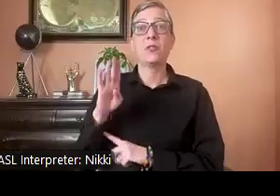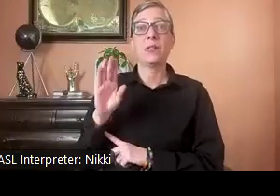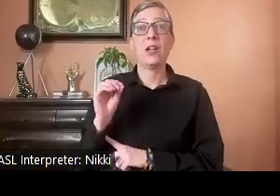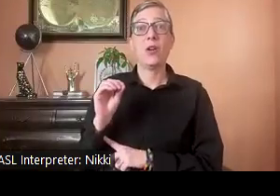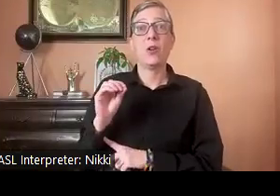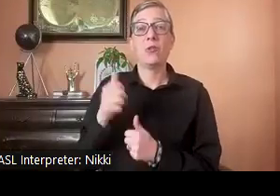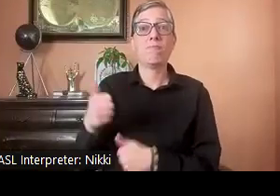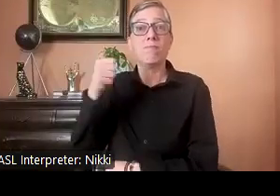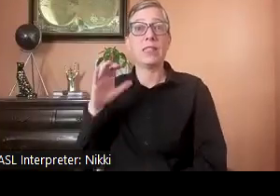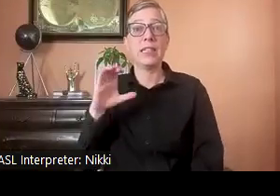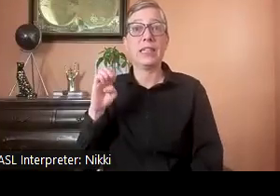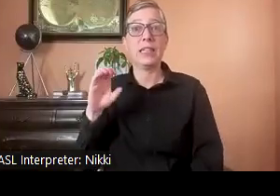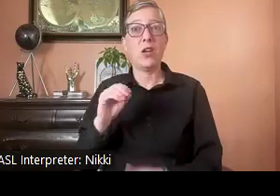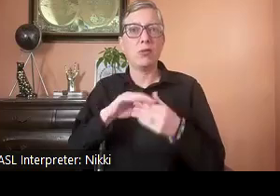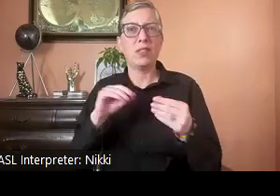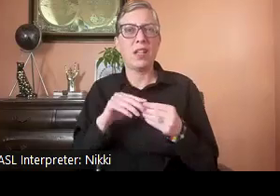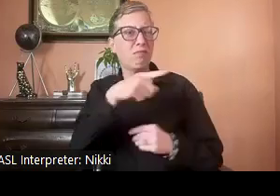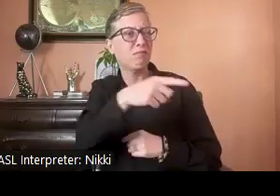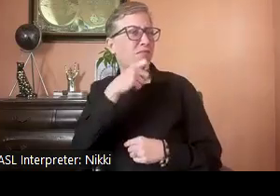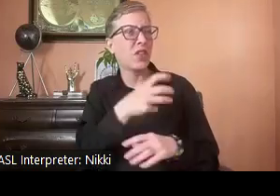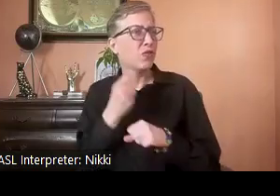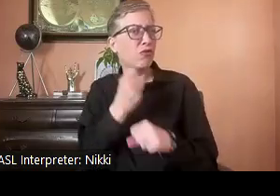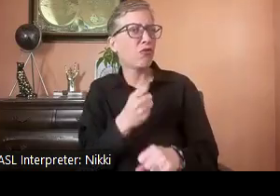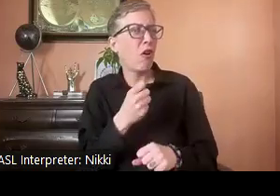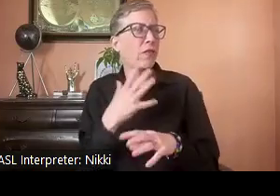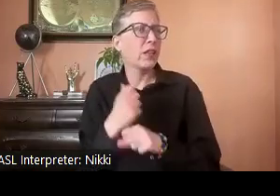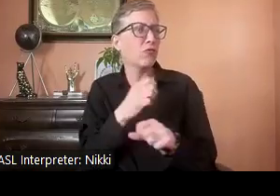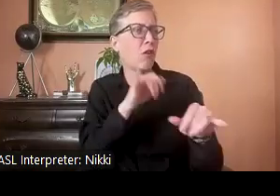army. Albanian army is not very strong. So then all the Netflix